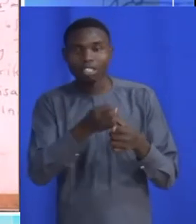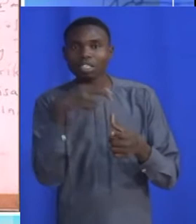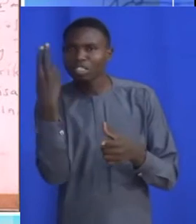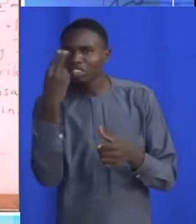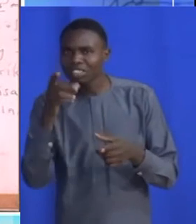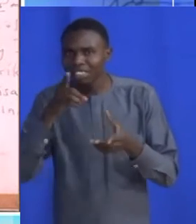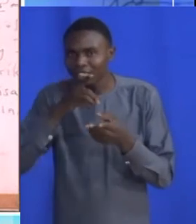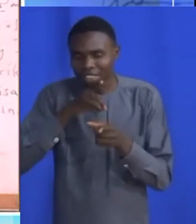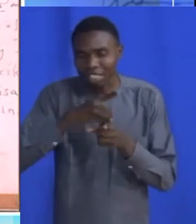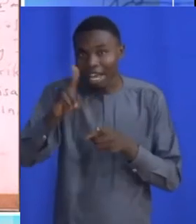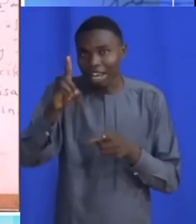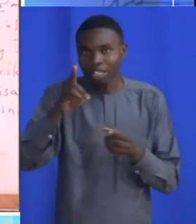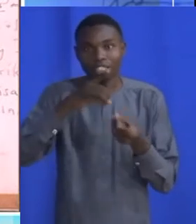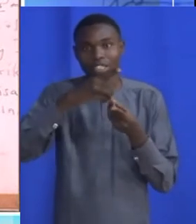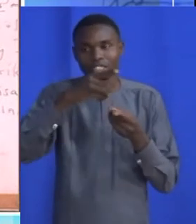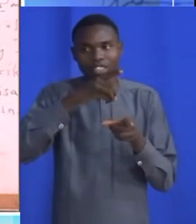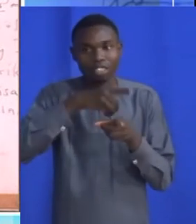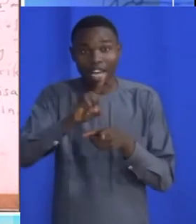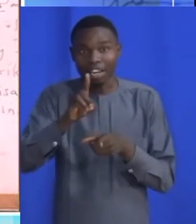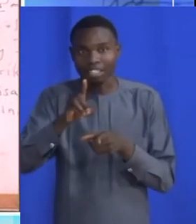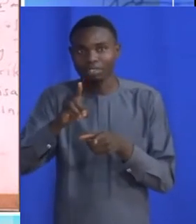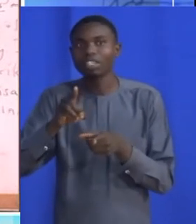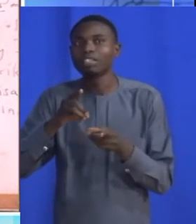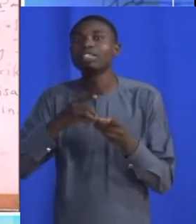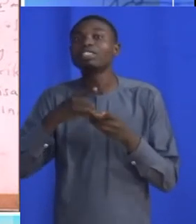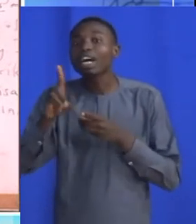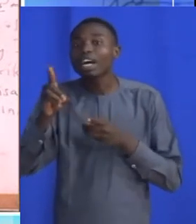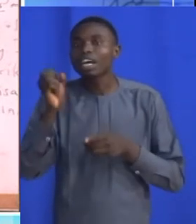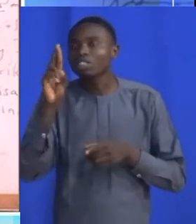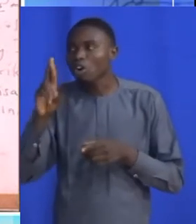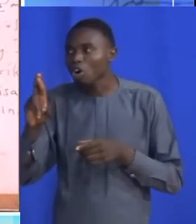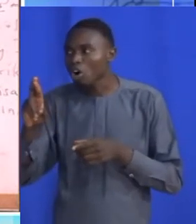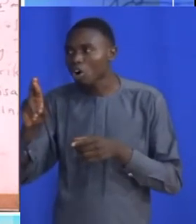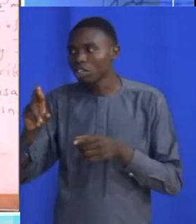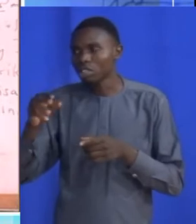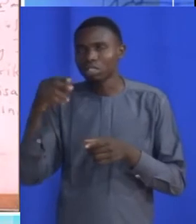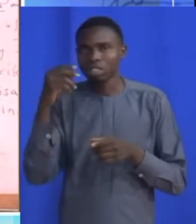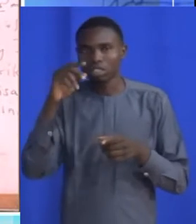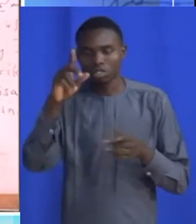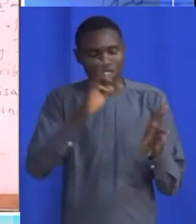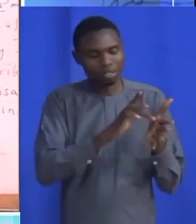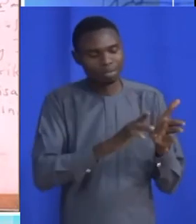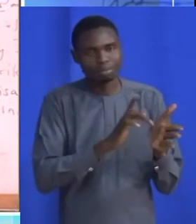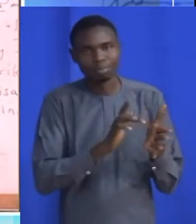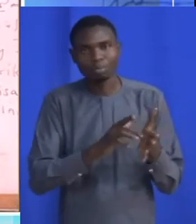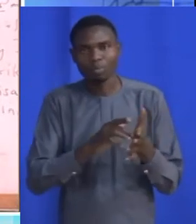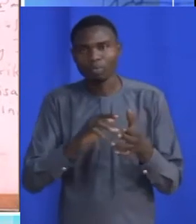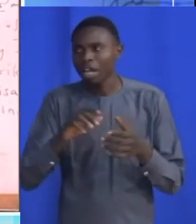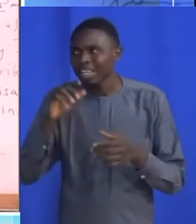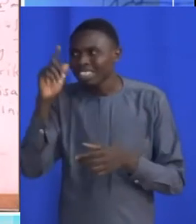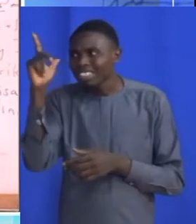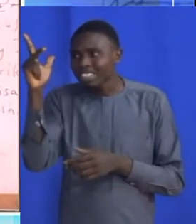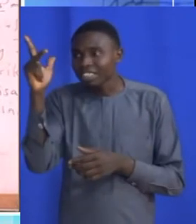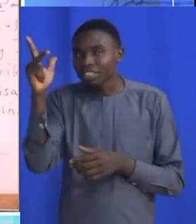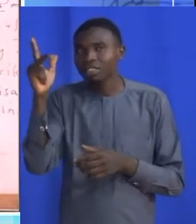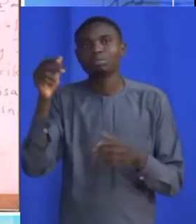personal responsibility. Make sure you wash your hand, avoid the crowded gathering, cough at the elbow of your arm,